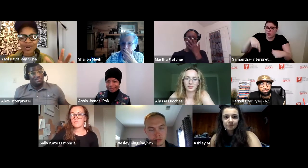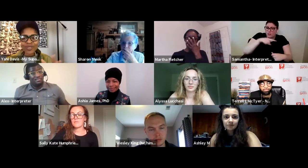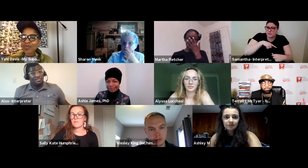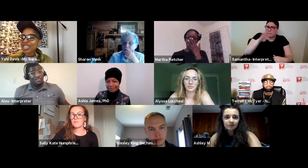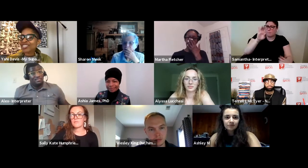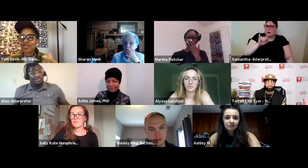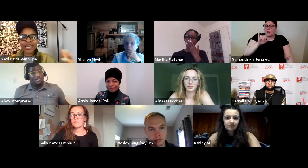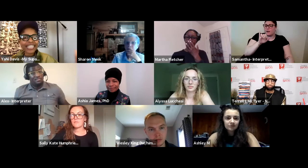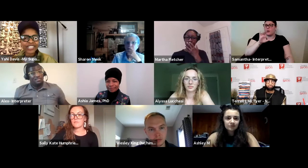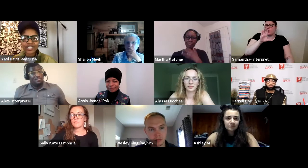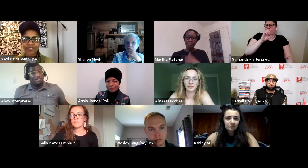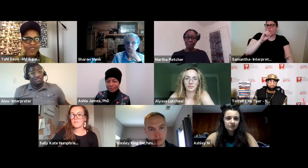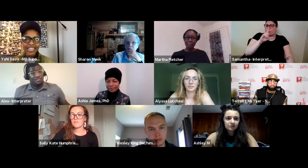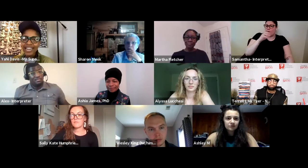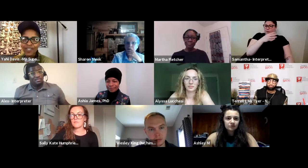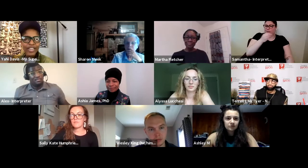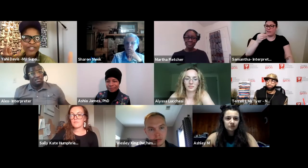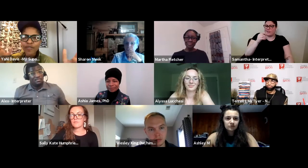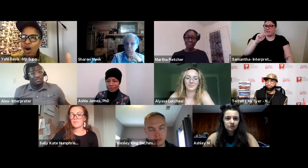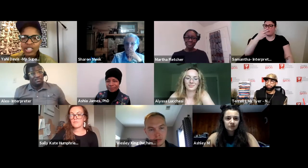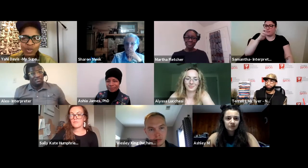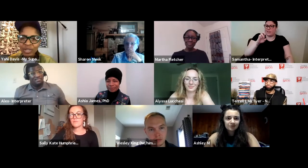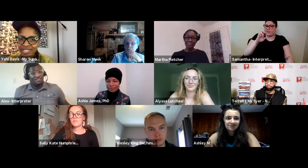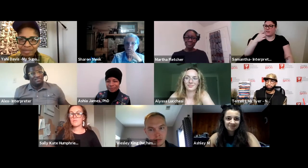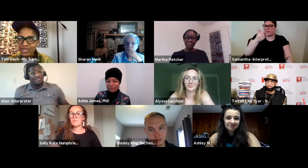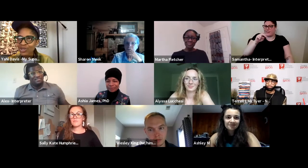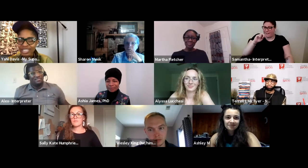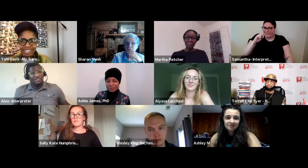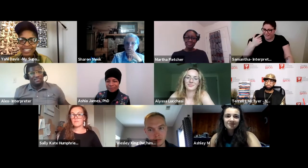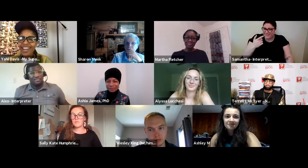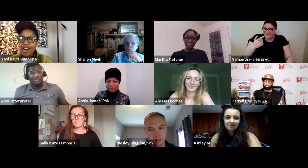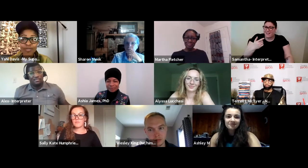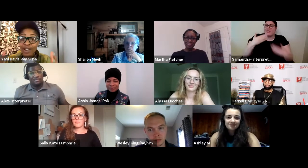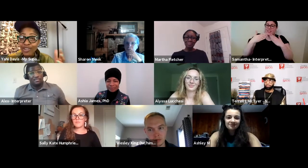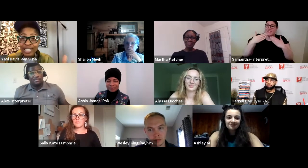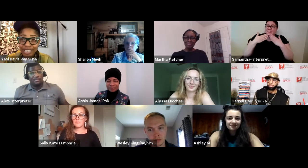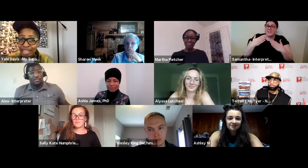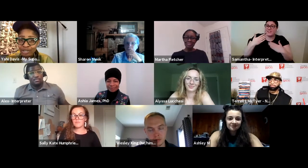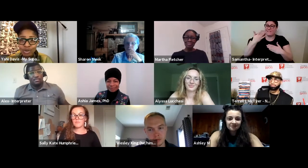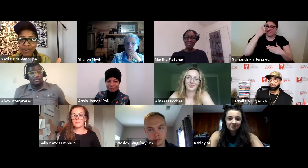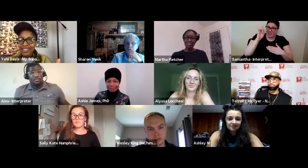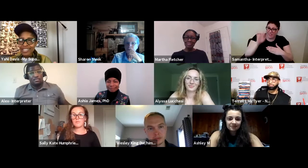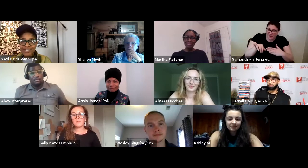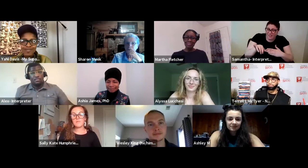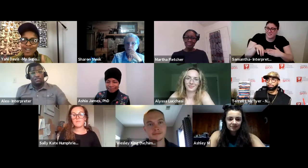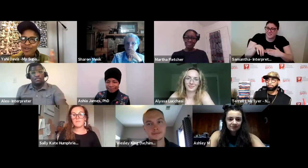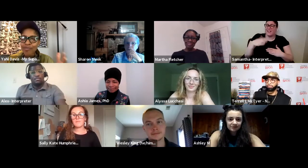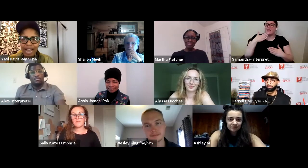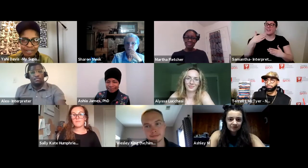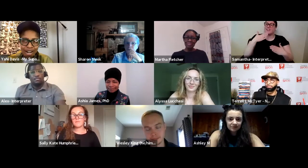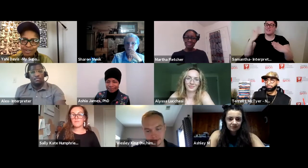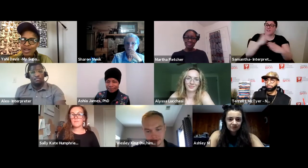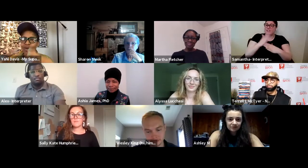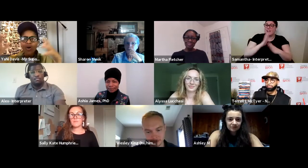was wondering, we could just make that shift right now. Thank you for all of the wisdom that you shared around your educational process, around